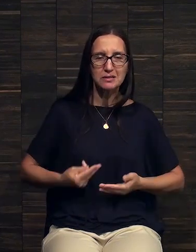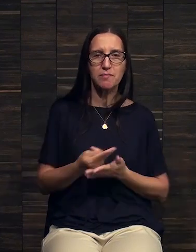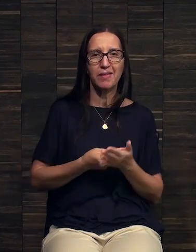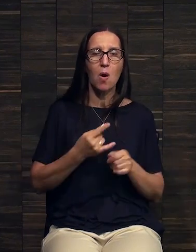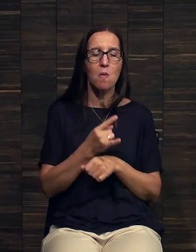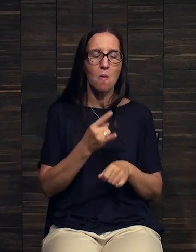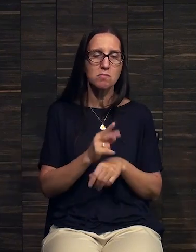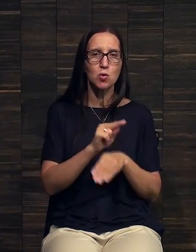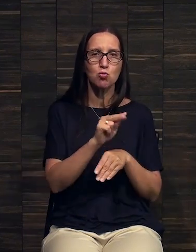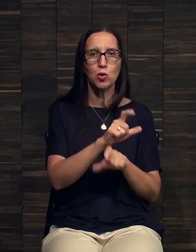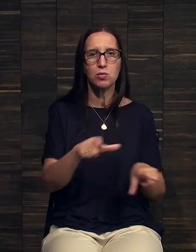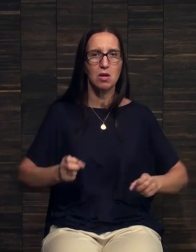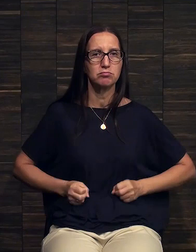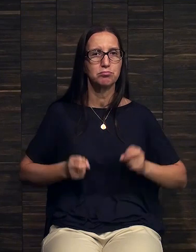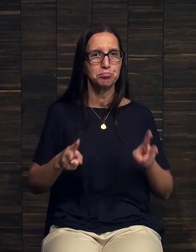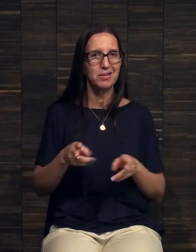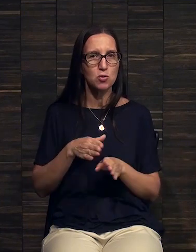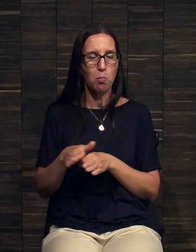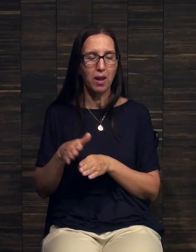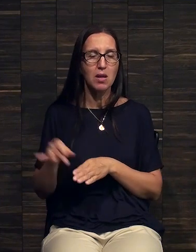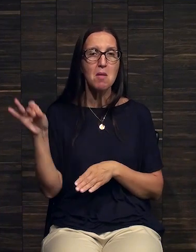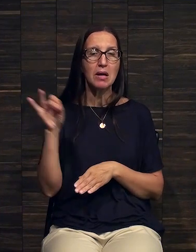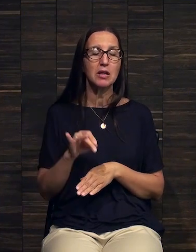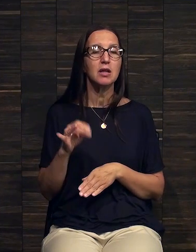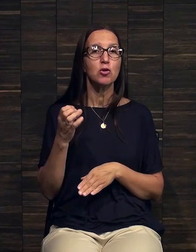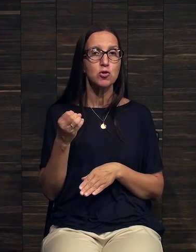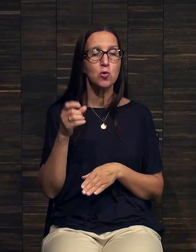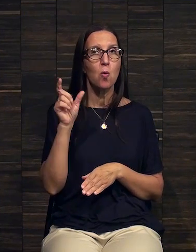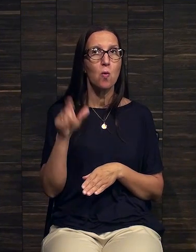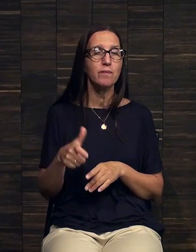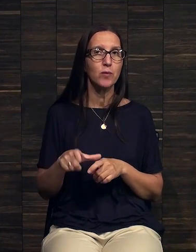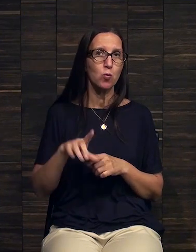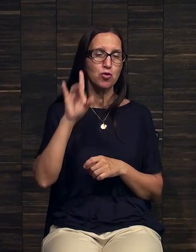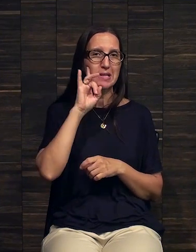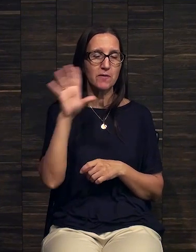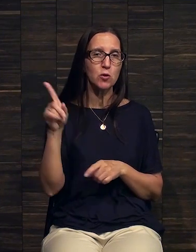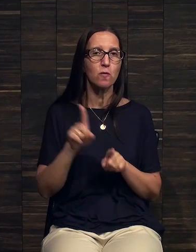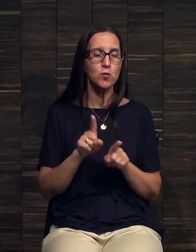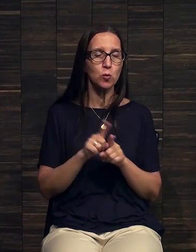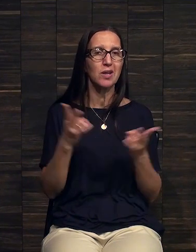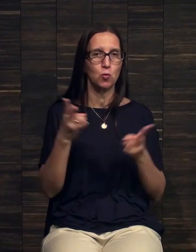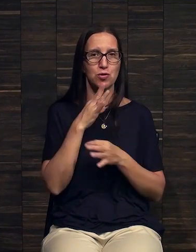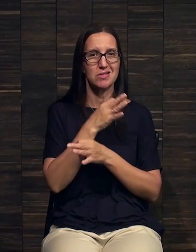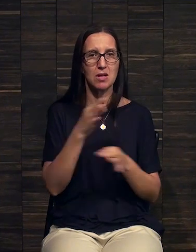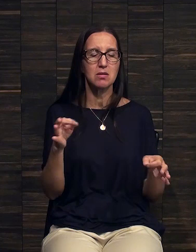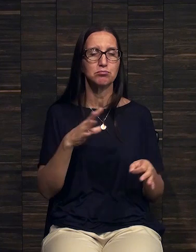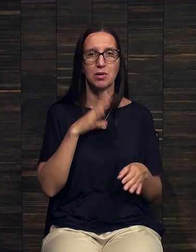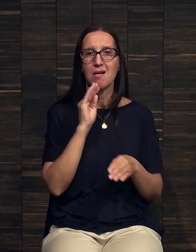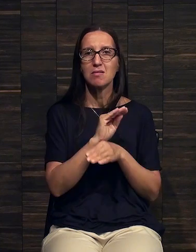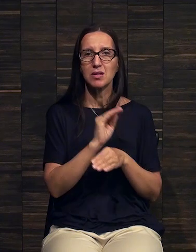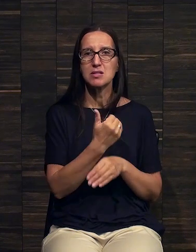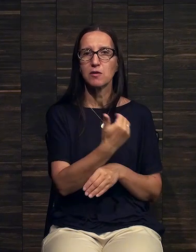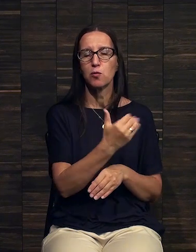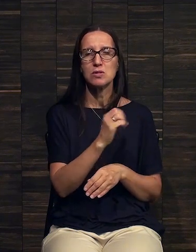immorality. They teach people how to commit crimes. And I need